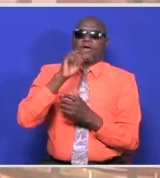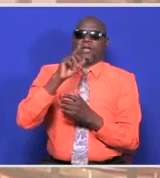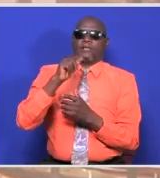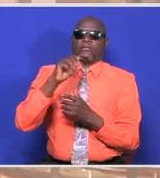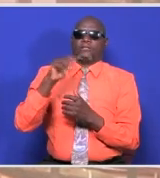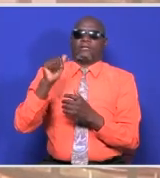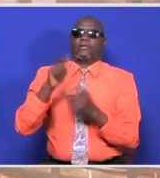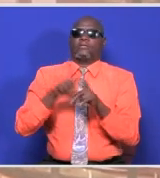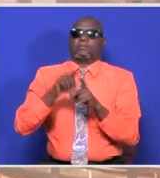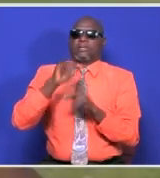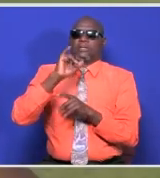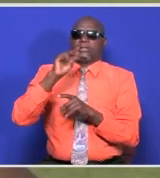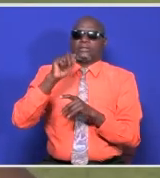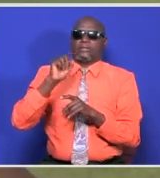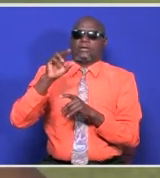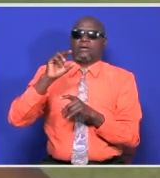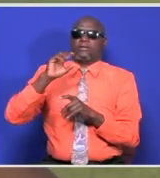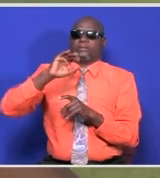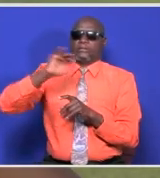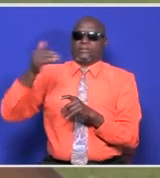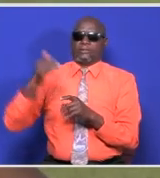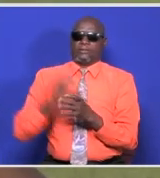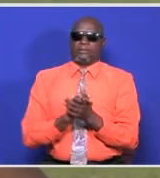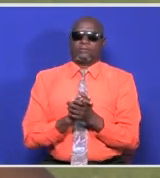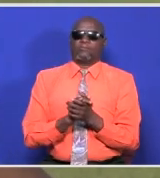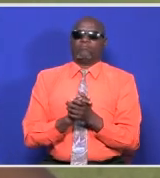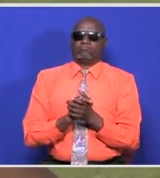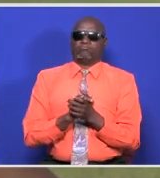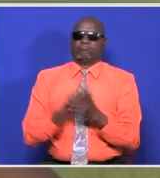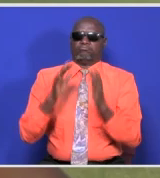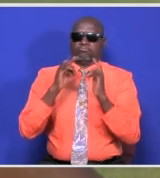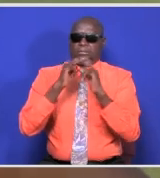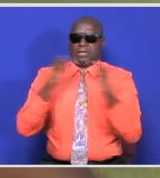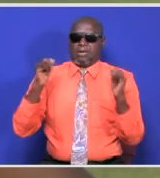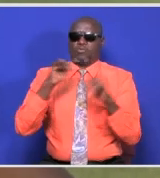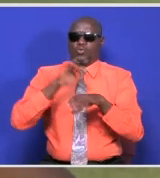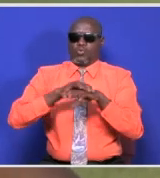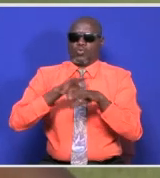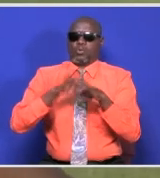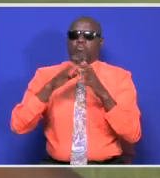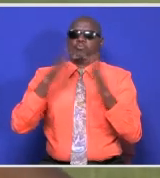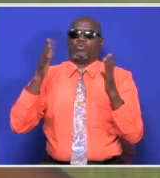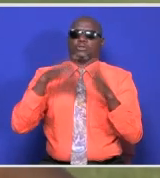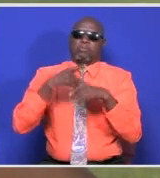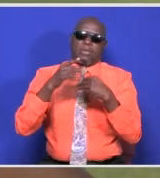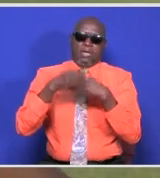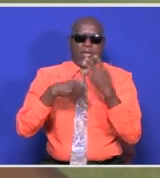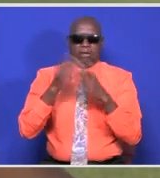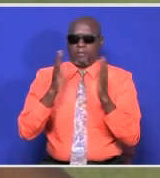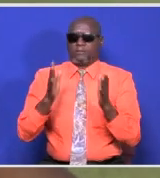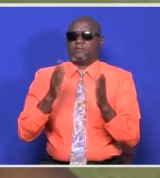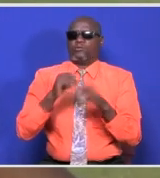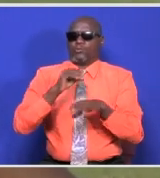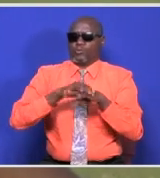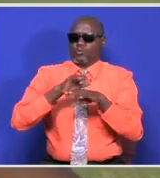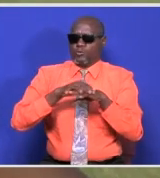Intercity. The mood in camp is good. Most of the players have signed up for the World Cup and they are